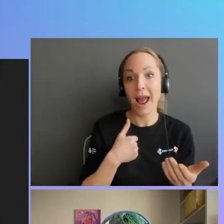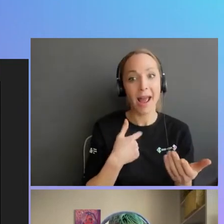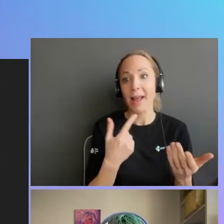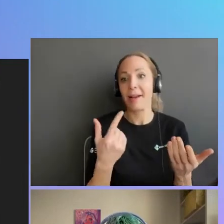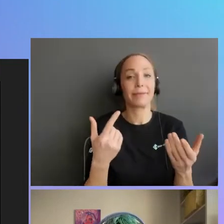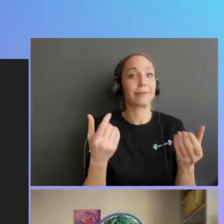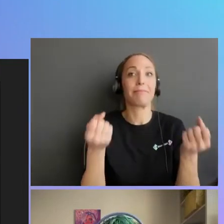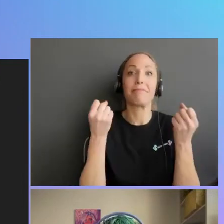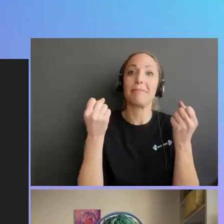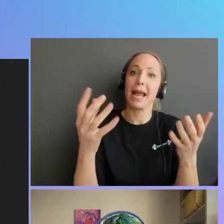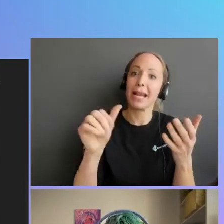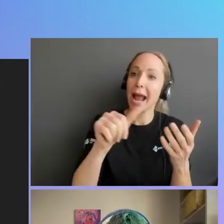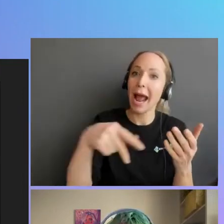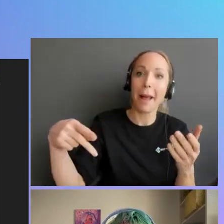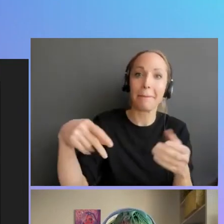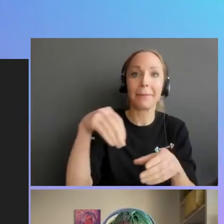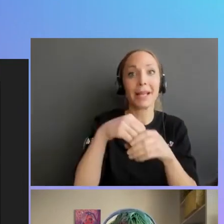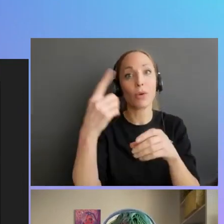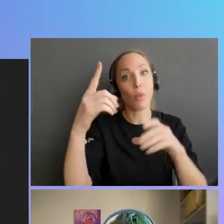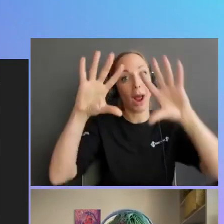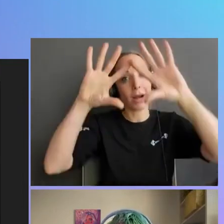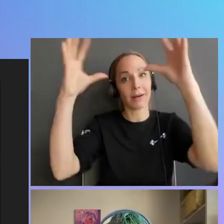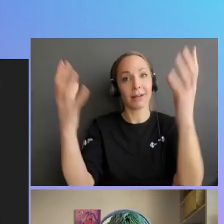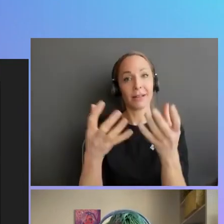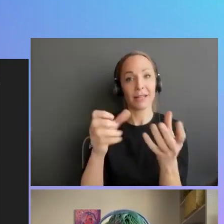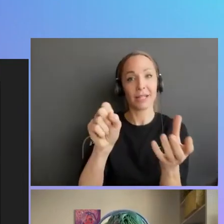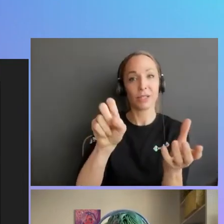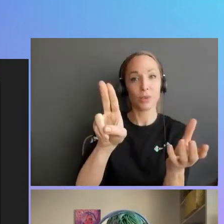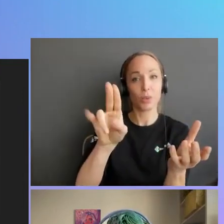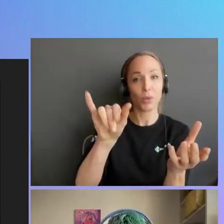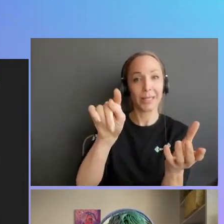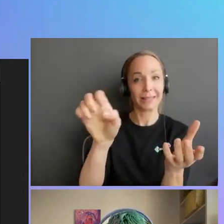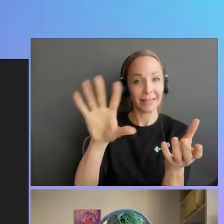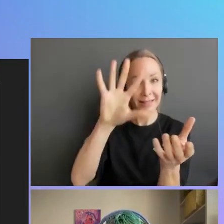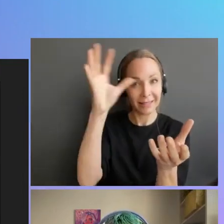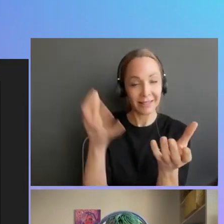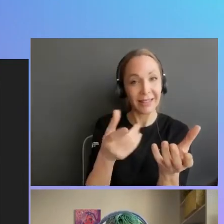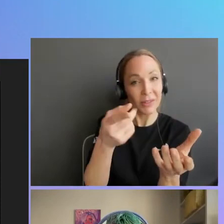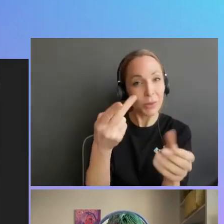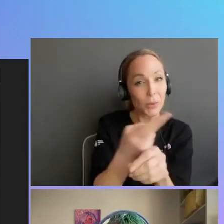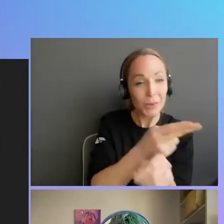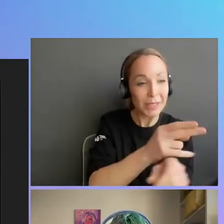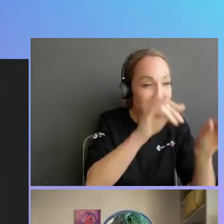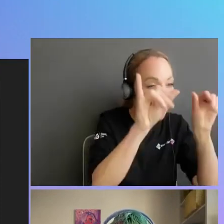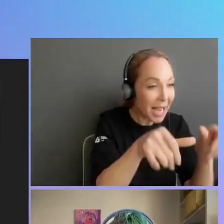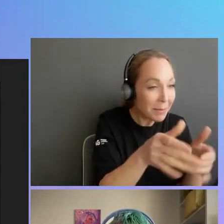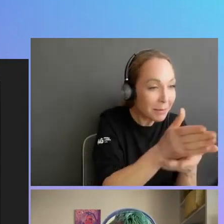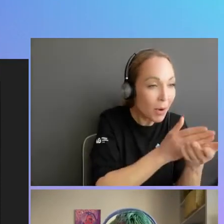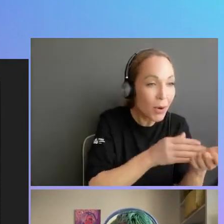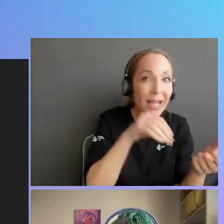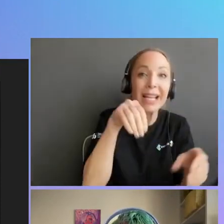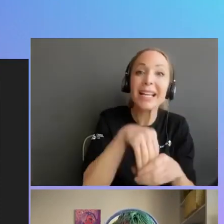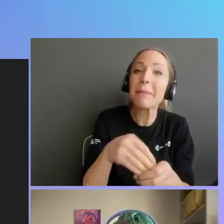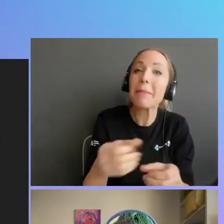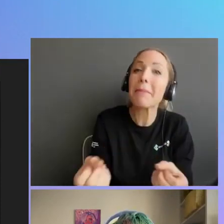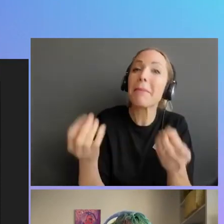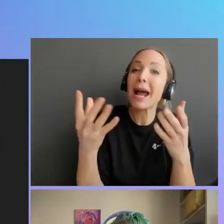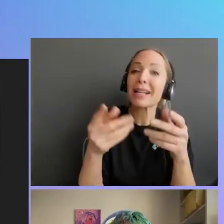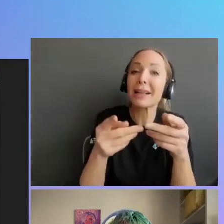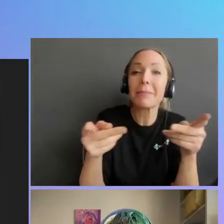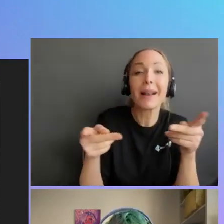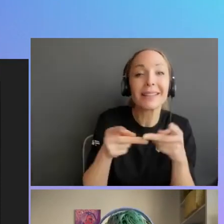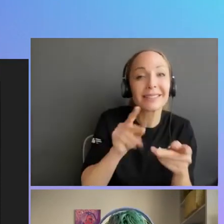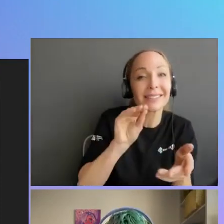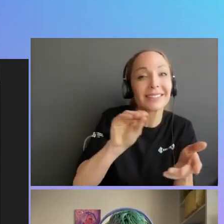together, if you're going to be using the same component in multiple places, if you don't have a shared component library, you're going to